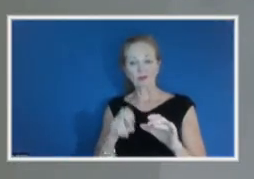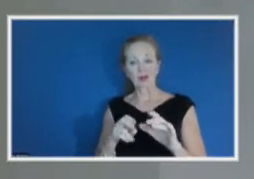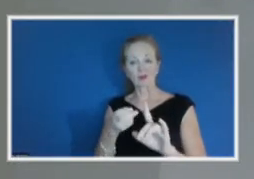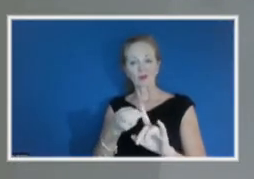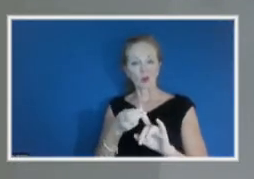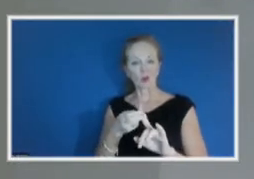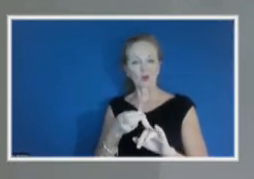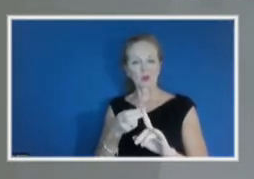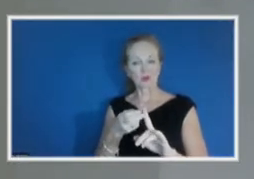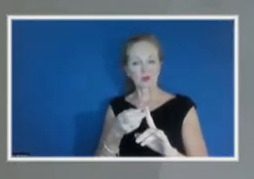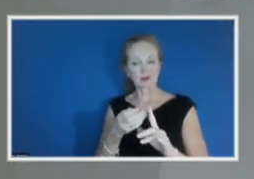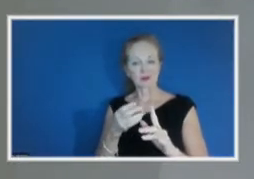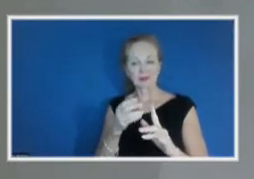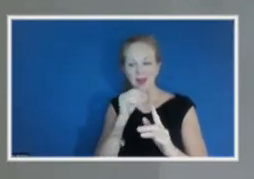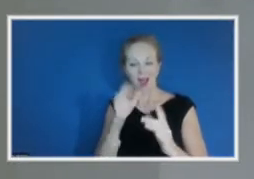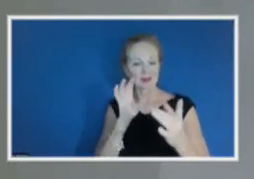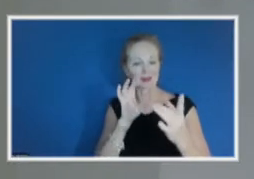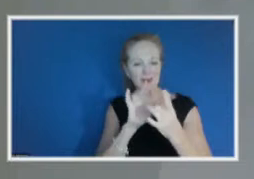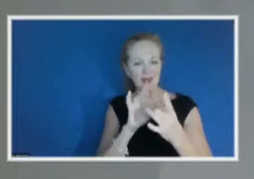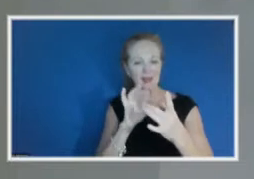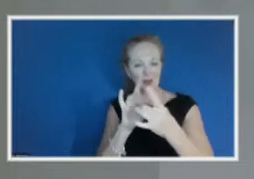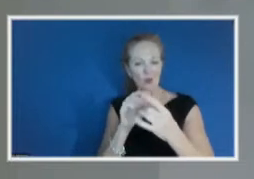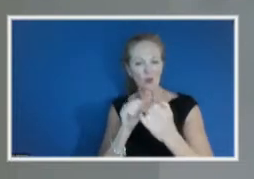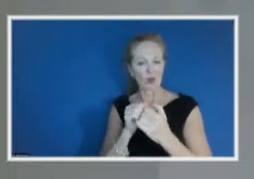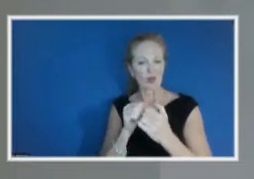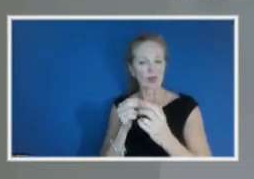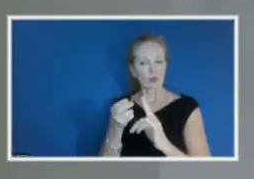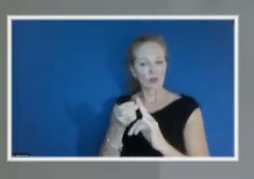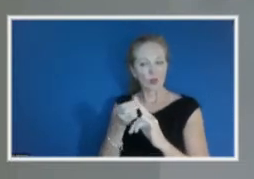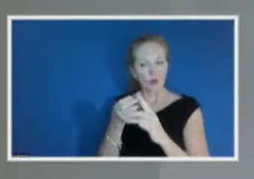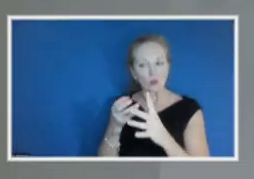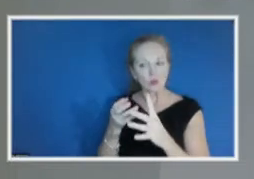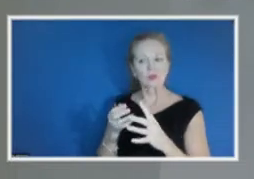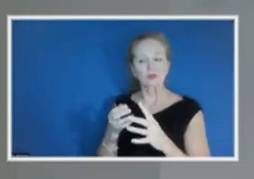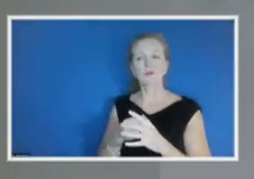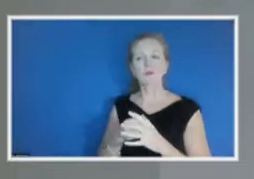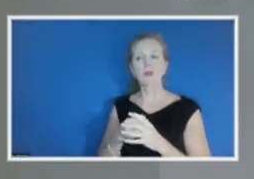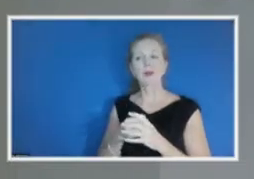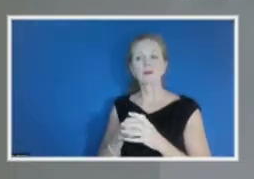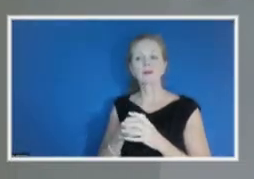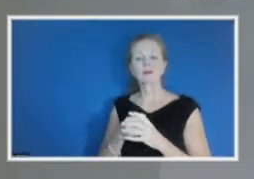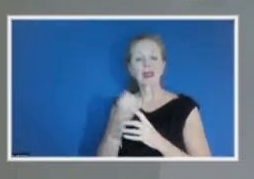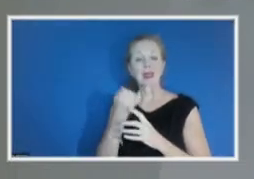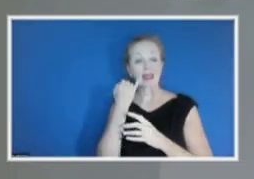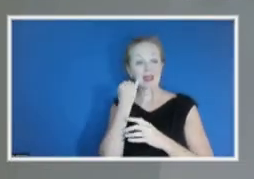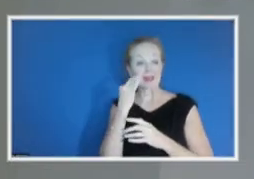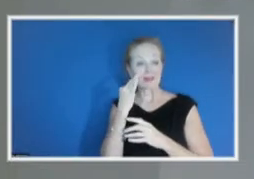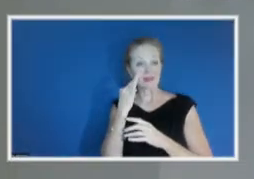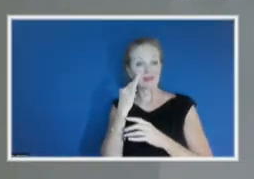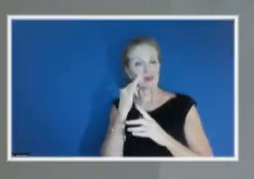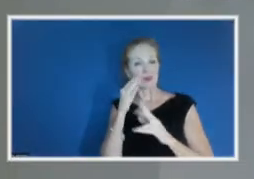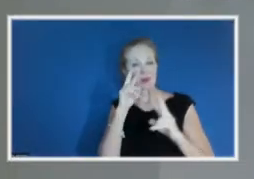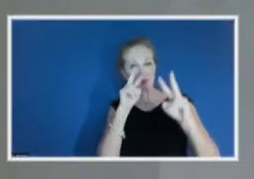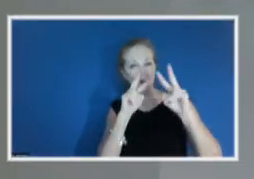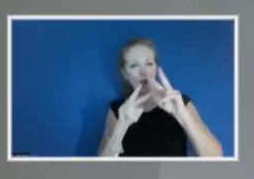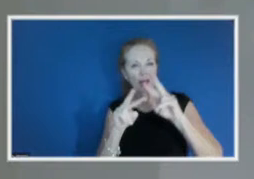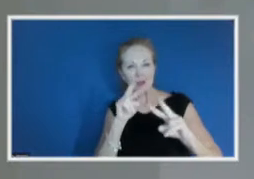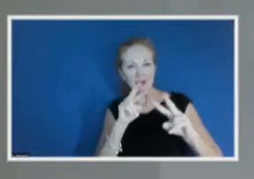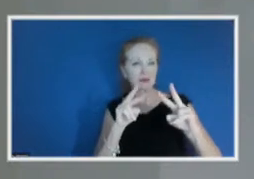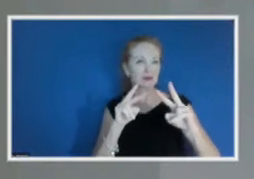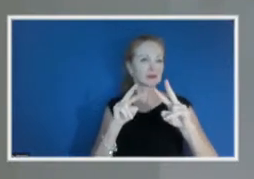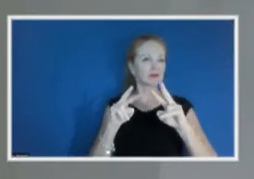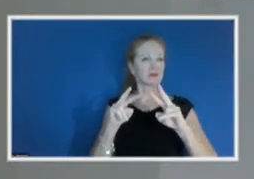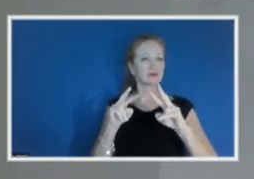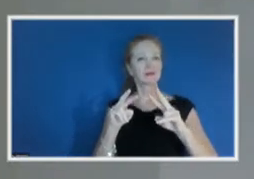what if we can take a look at that, again, if there's an equitable lens, we can look at that through, I don't